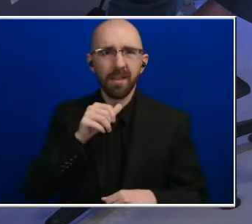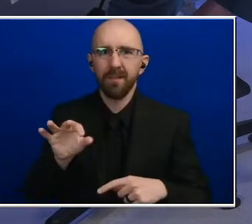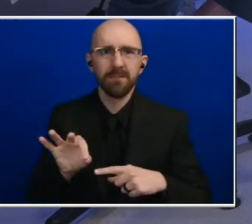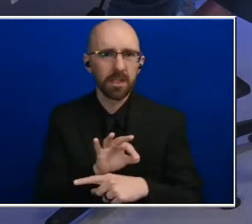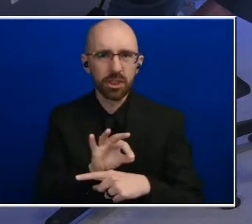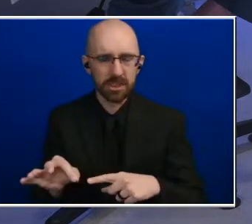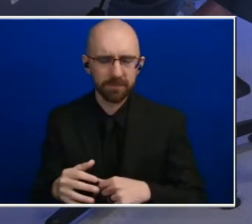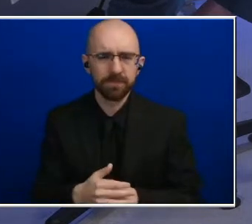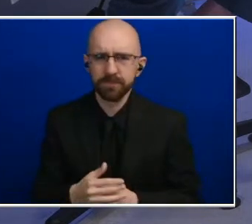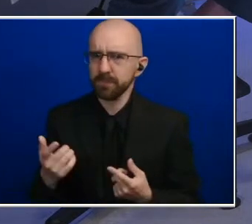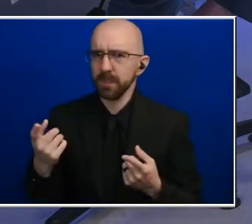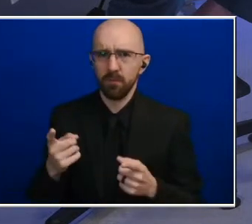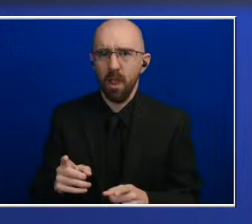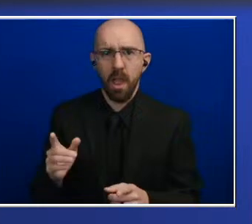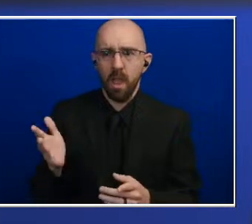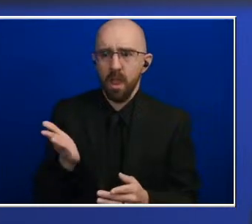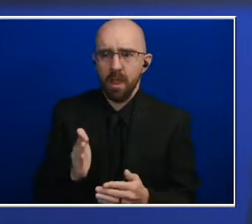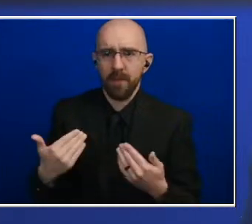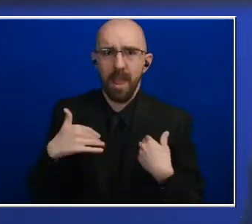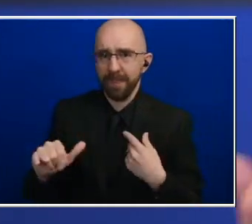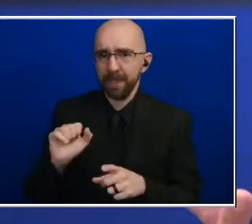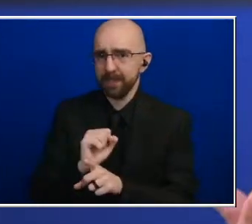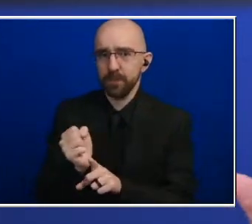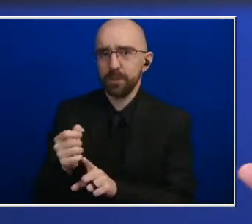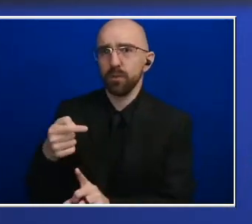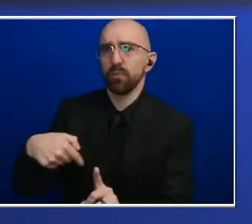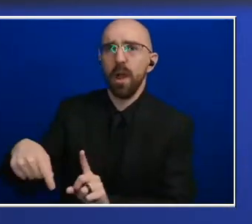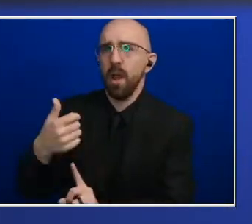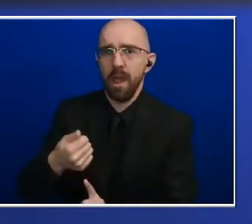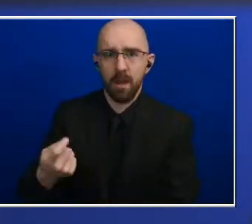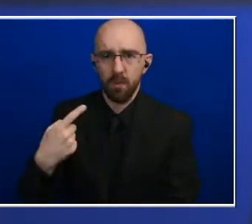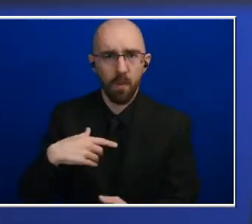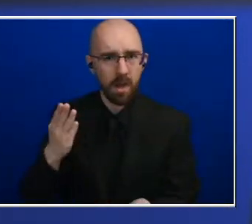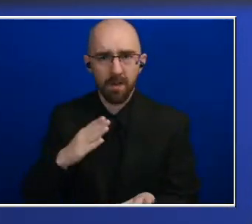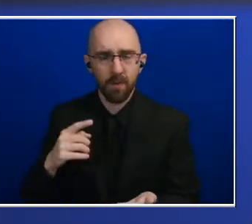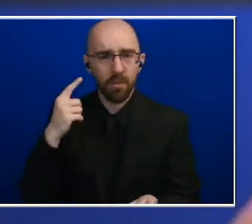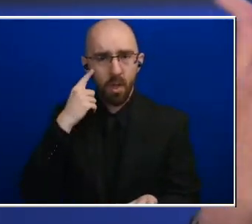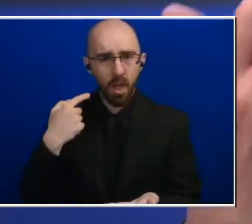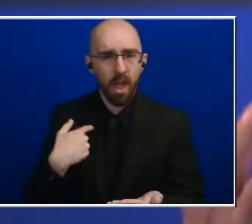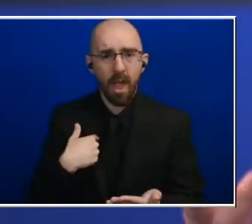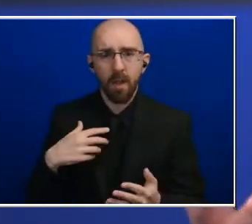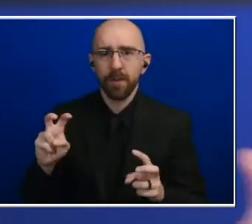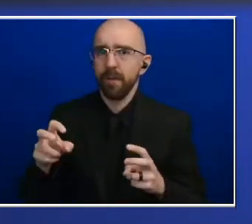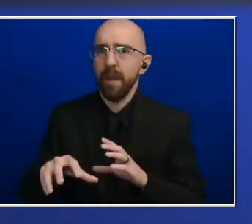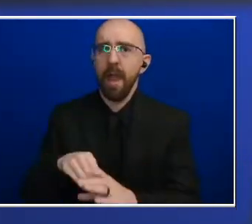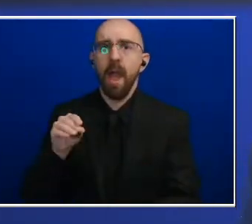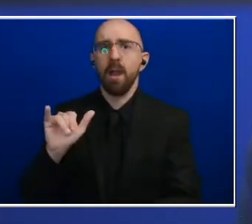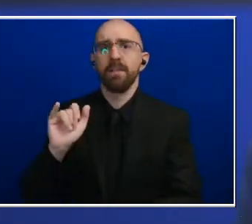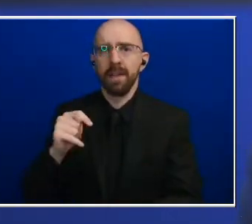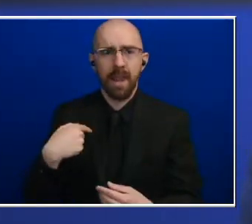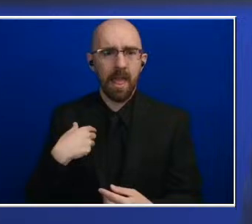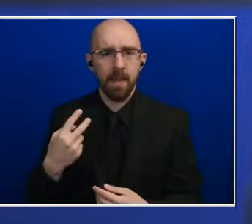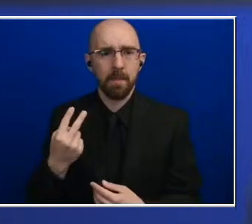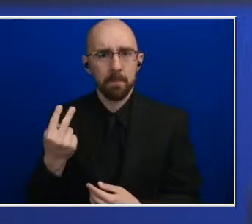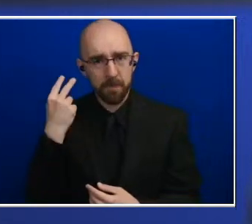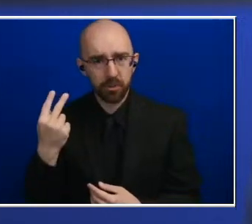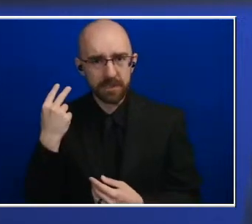incident around anybody. Okay. So I never thought that I was out of it. I just had some memories,